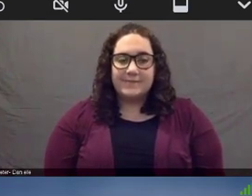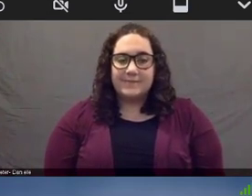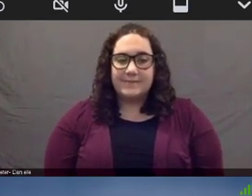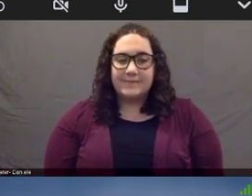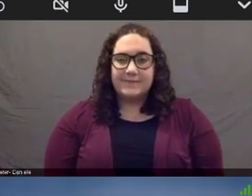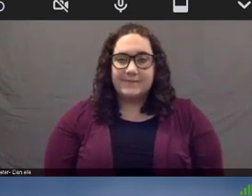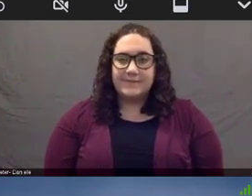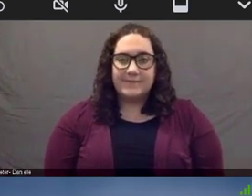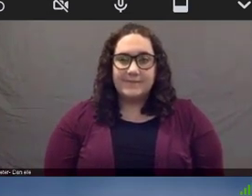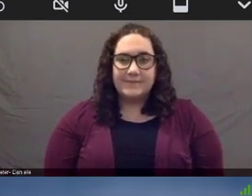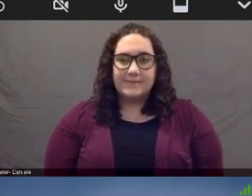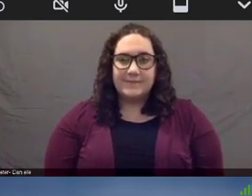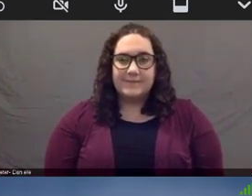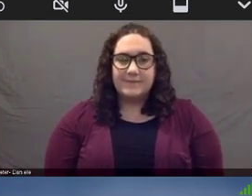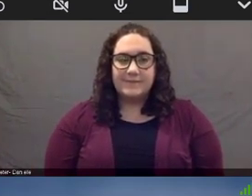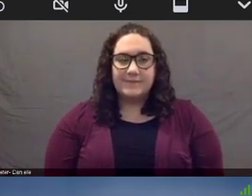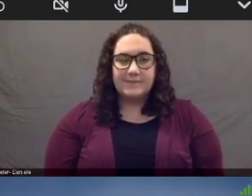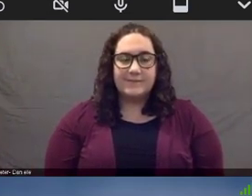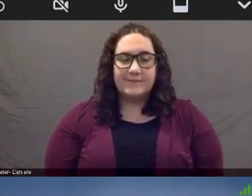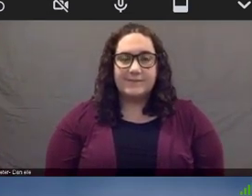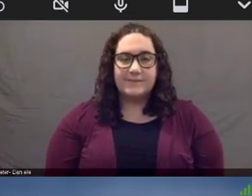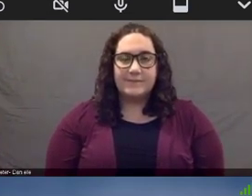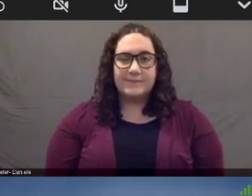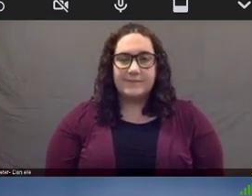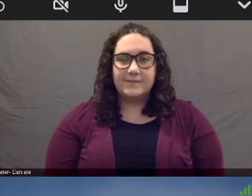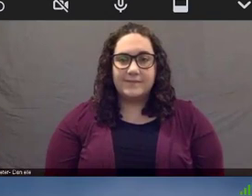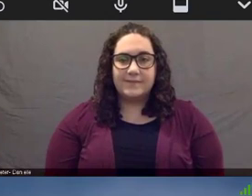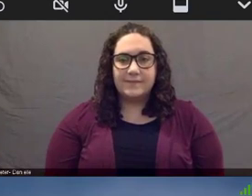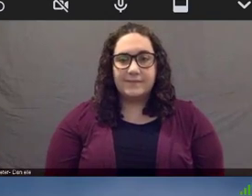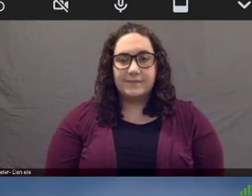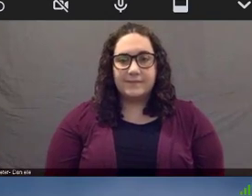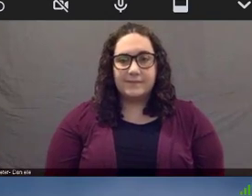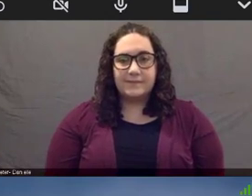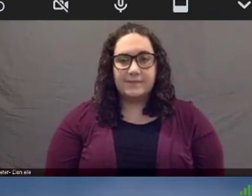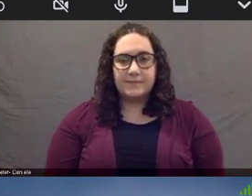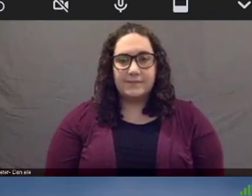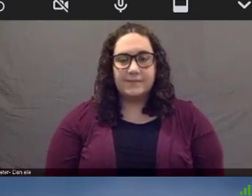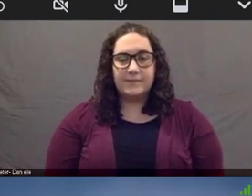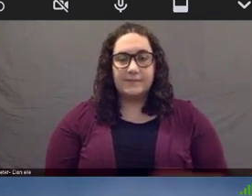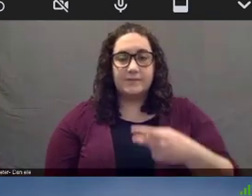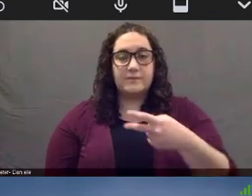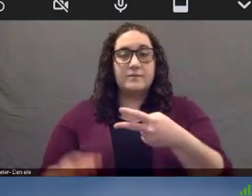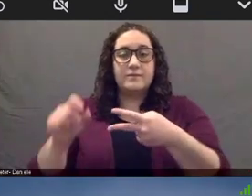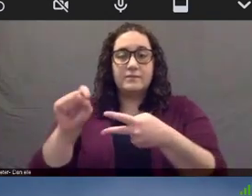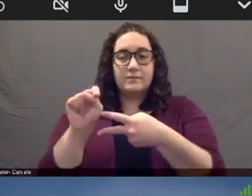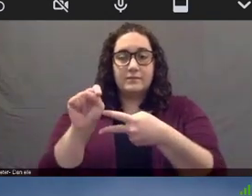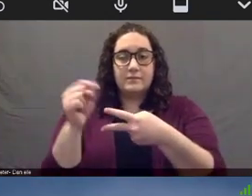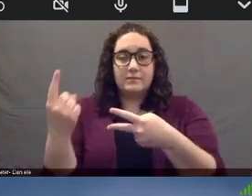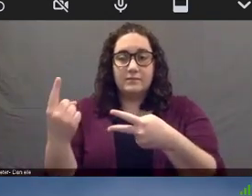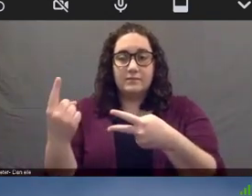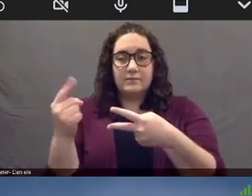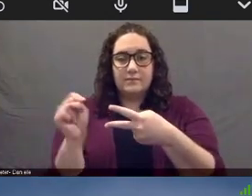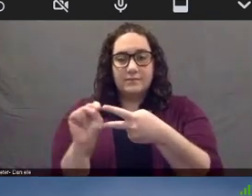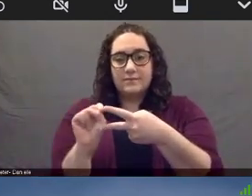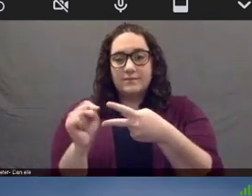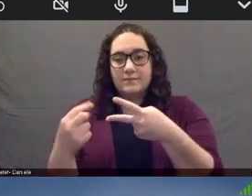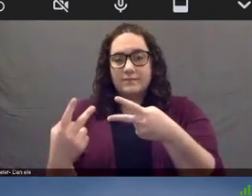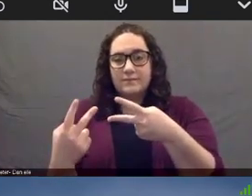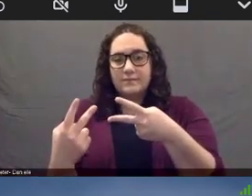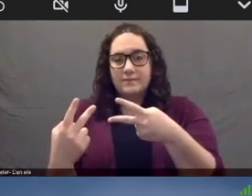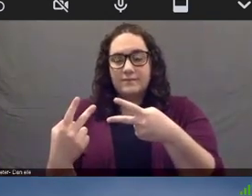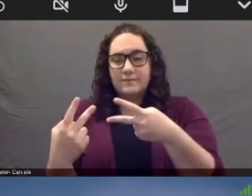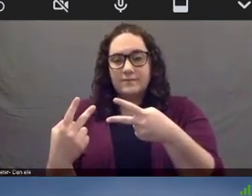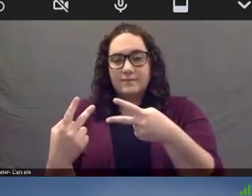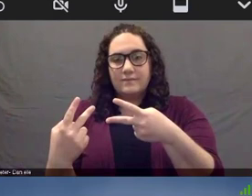So then I would have these two equations. So I'd have an equation for T1 and T2 as a function of C1 and C2. So I have a system